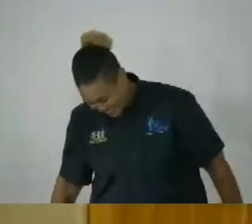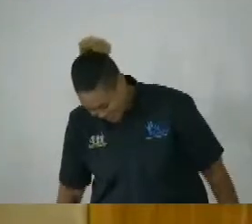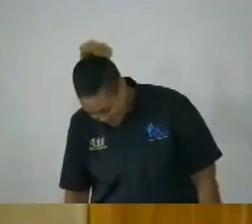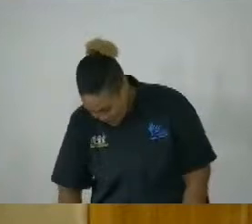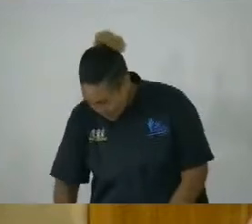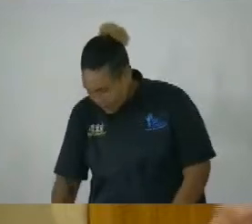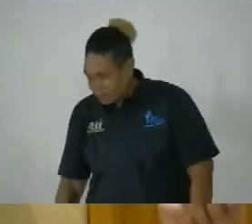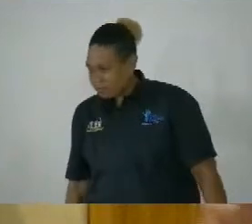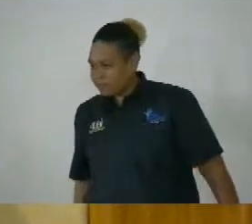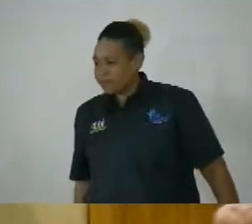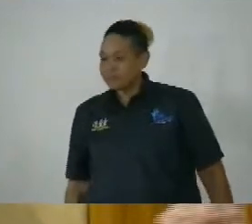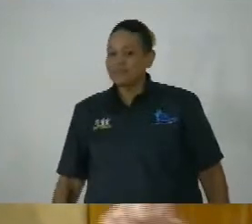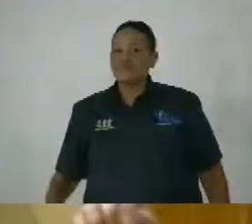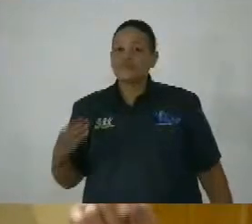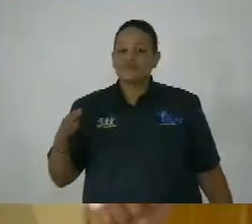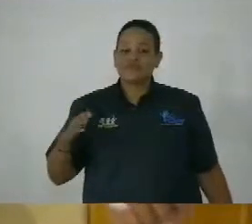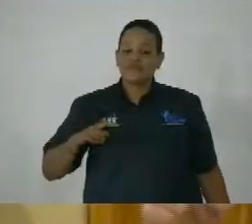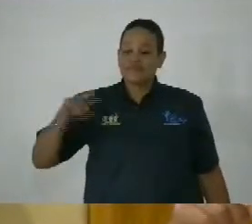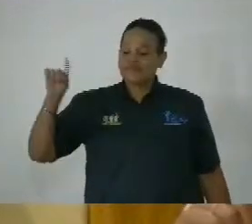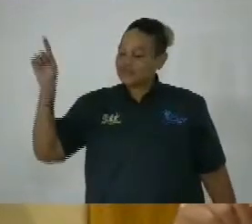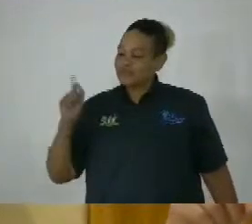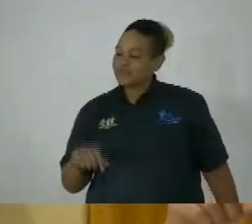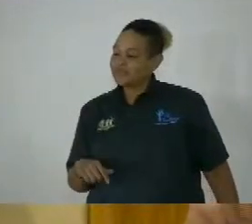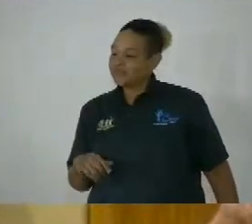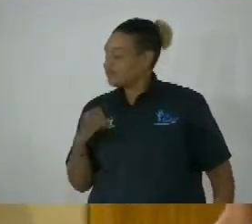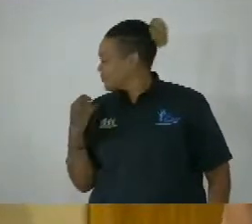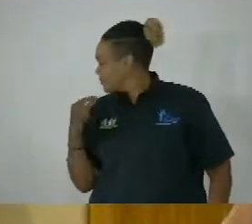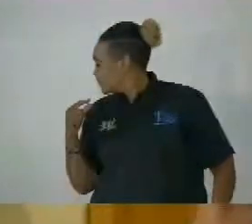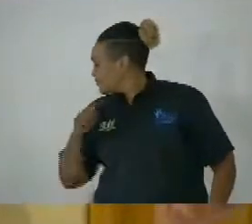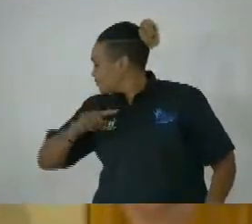The blue line was the high last year. The green was our